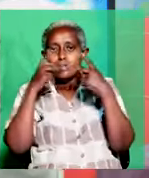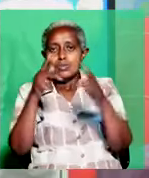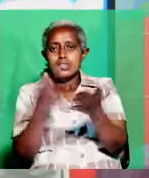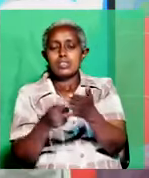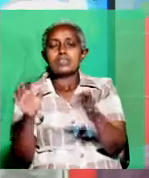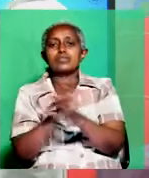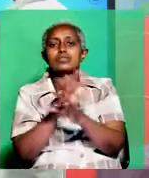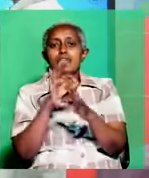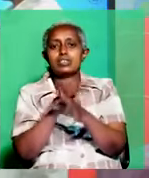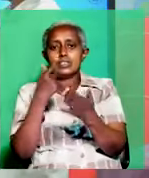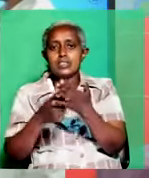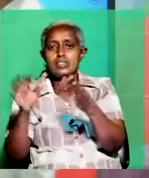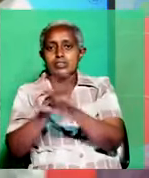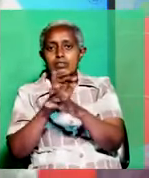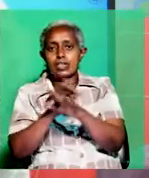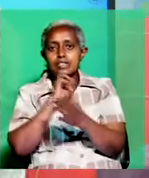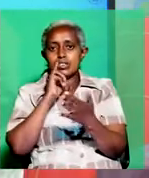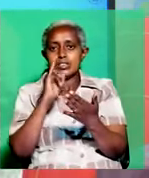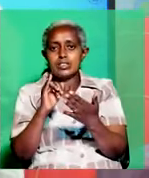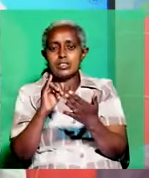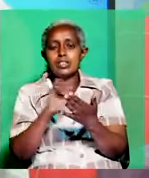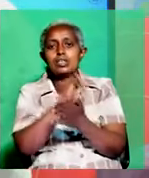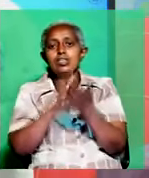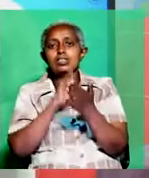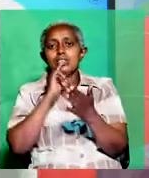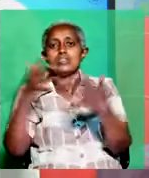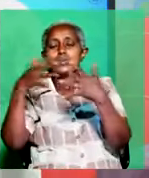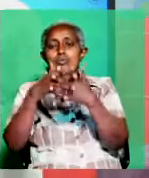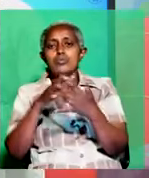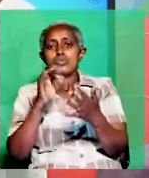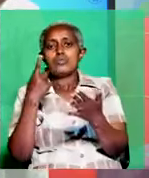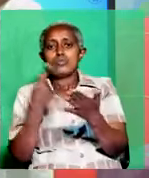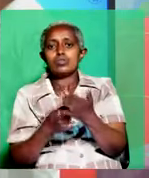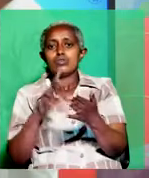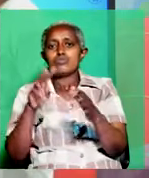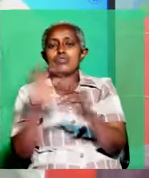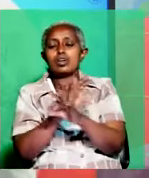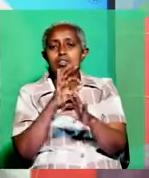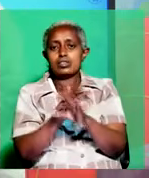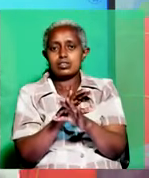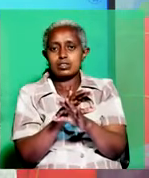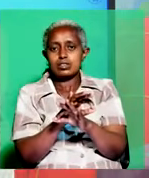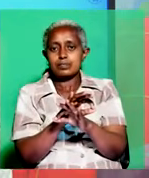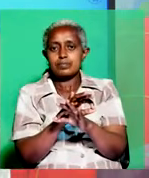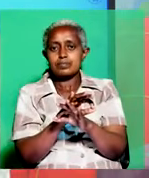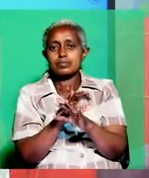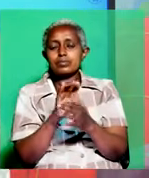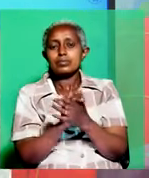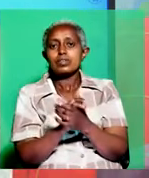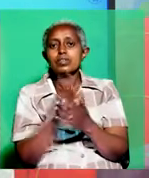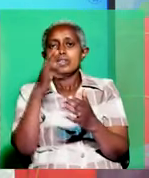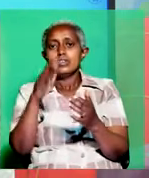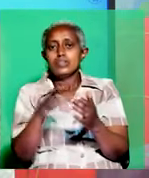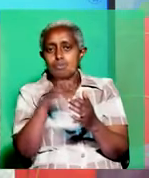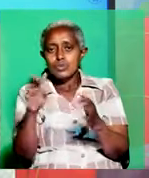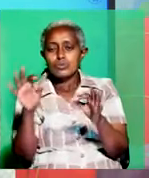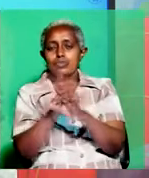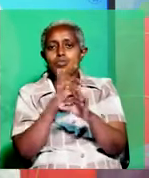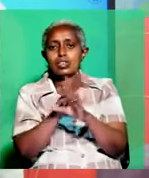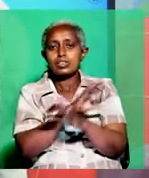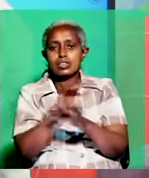function. This function is, it is a composition of the function, the square root function and